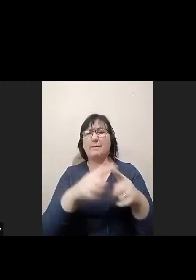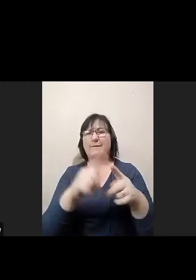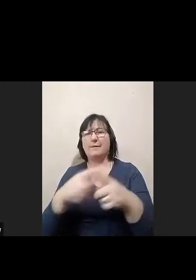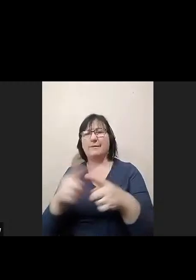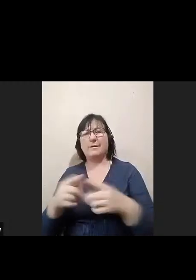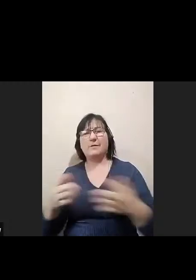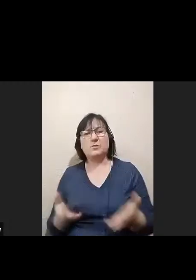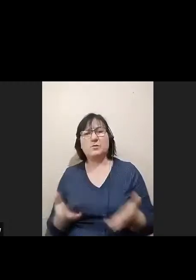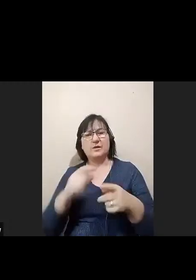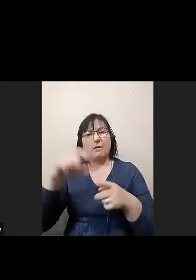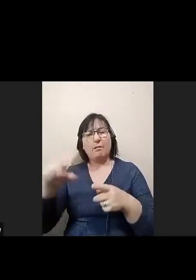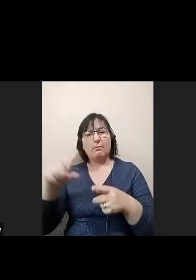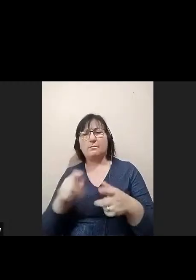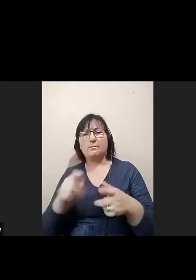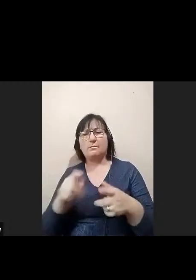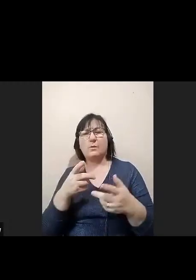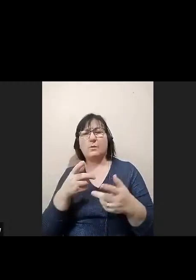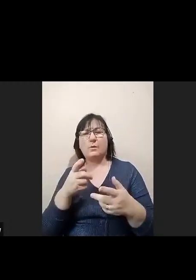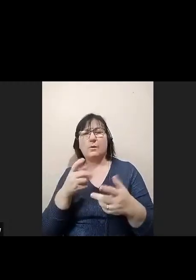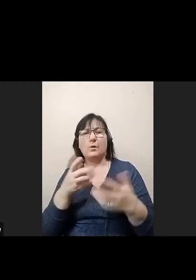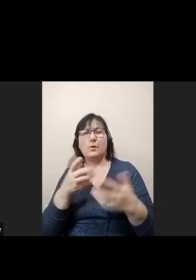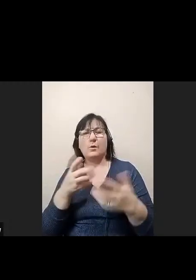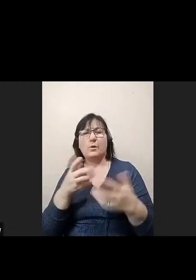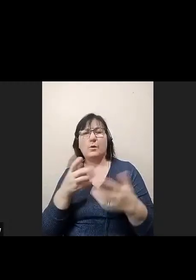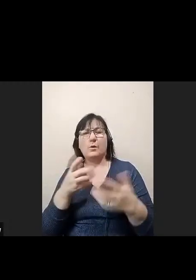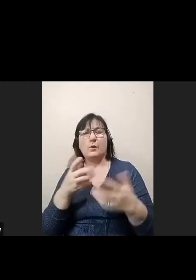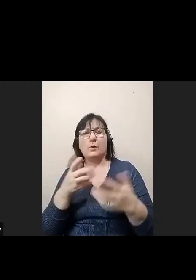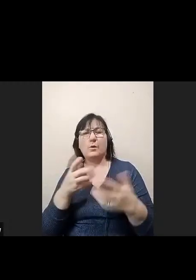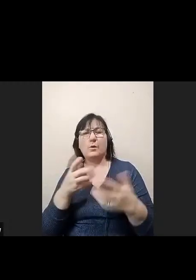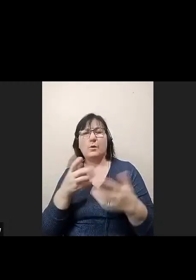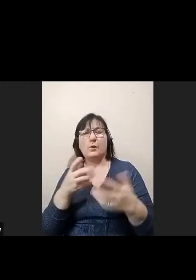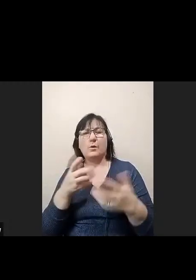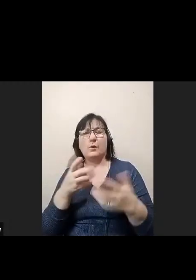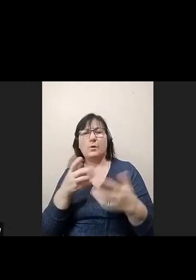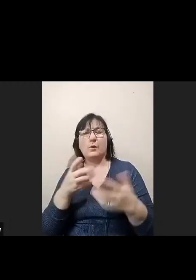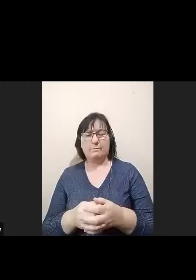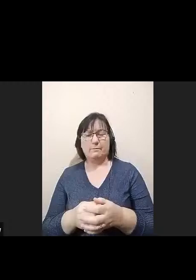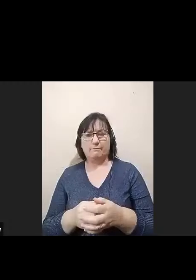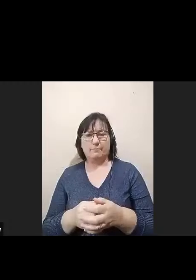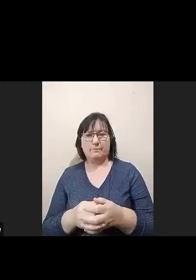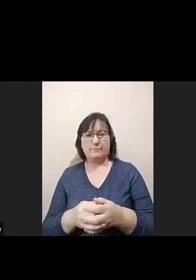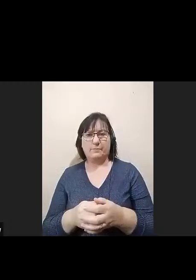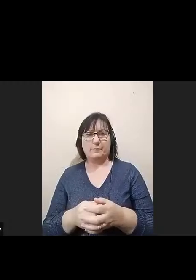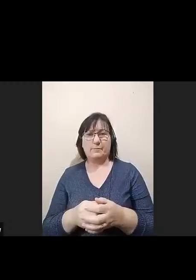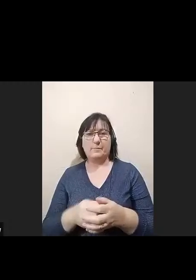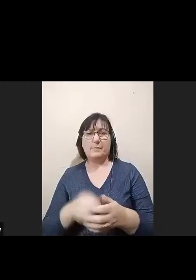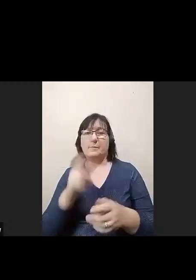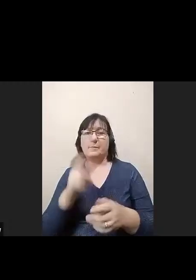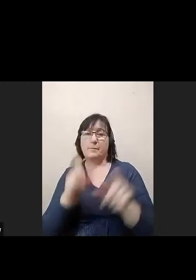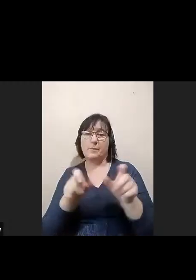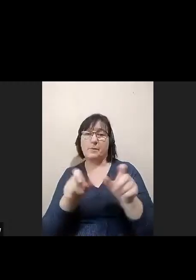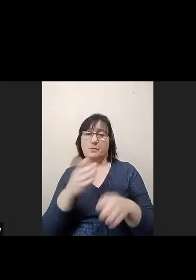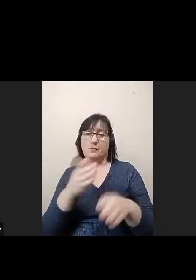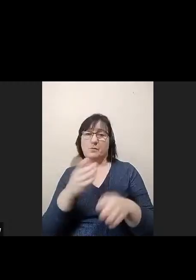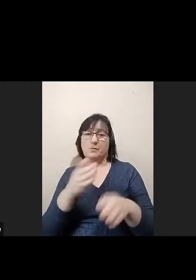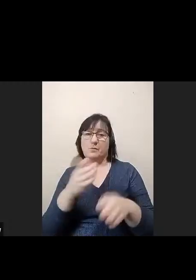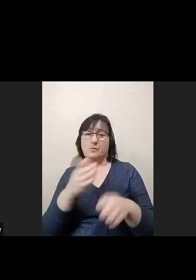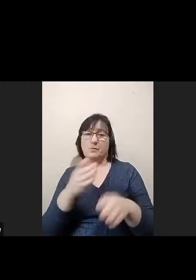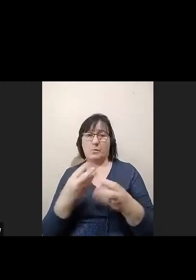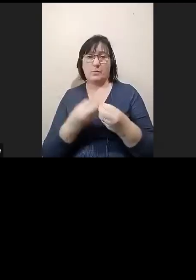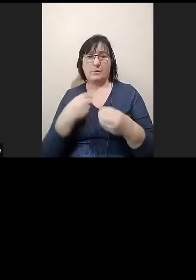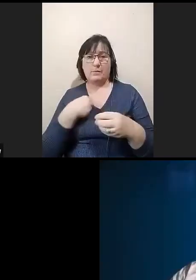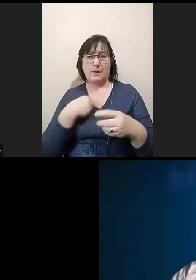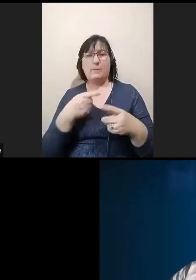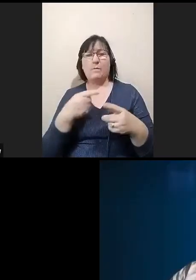representative? My colleagues in the panel today will help us clarify all of these questions. I hope you'll enjoy the session.